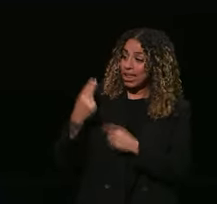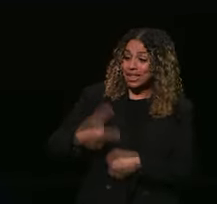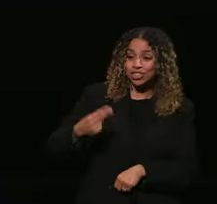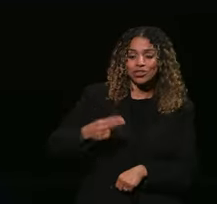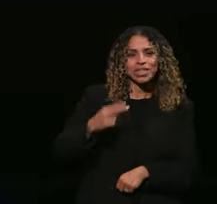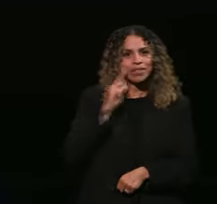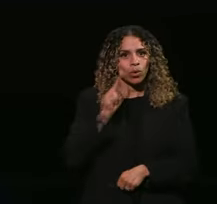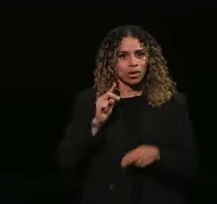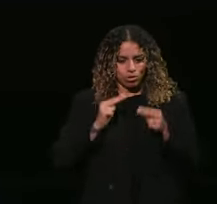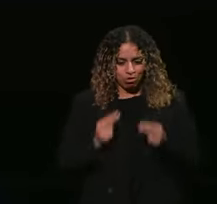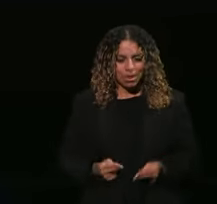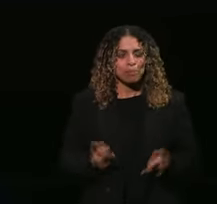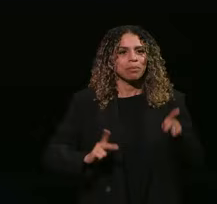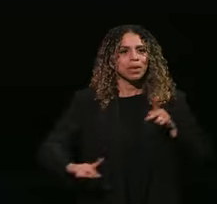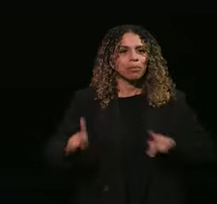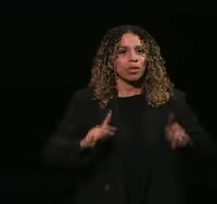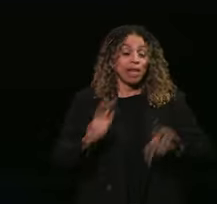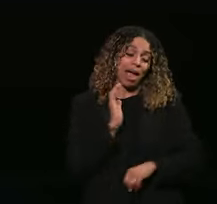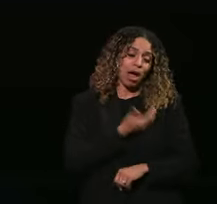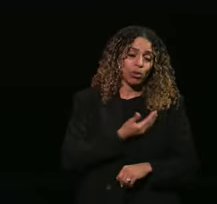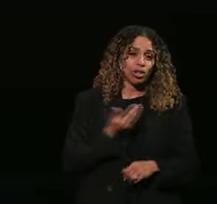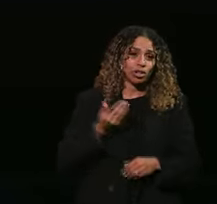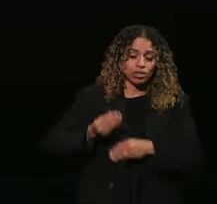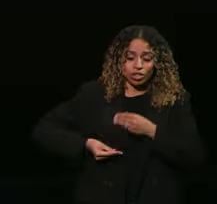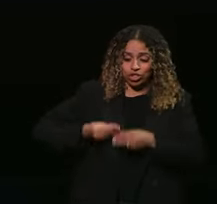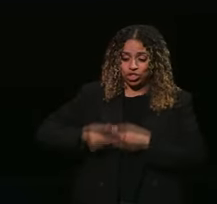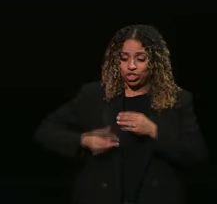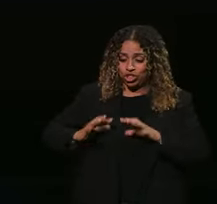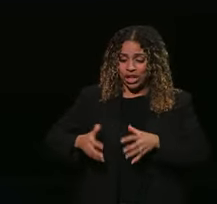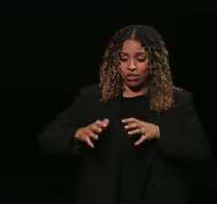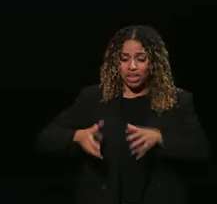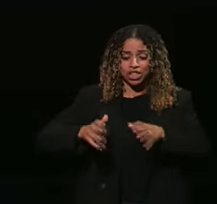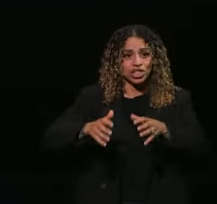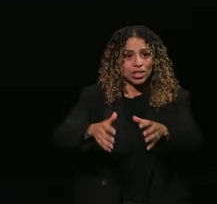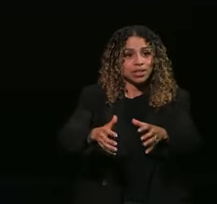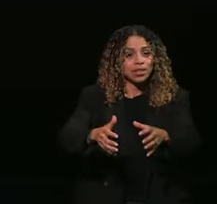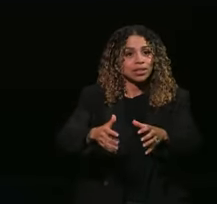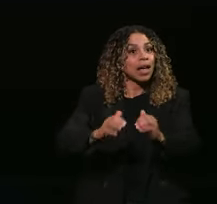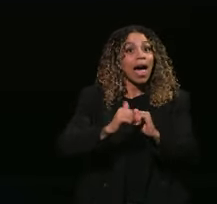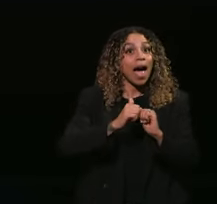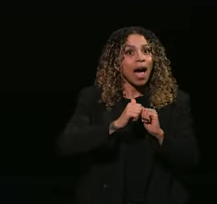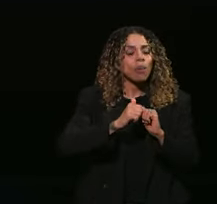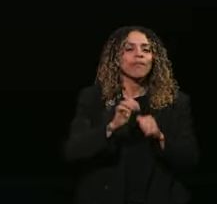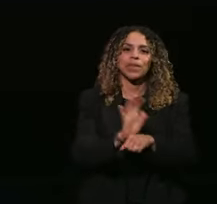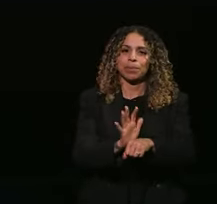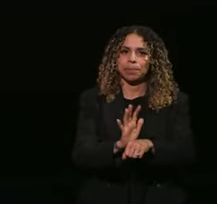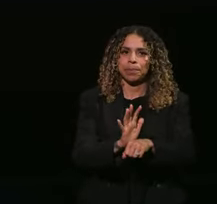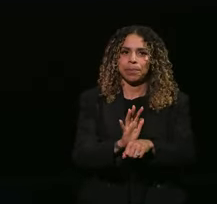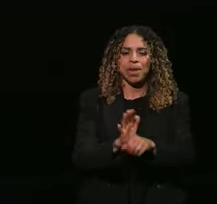humanity, of our generations through the films, through the books,